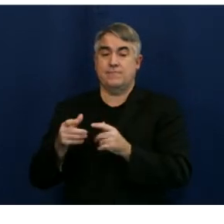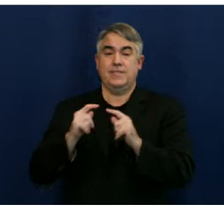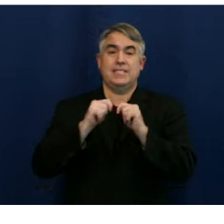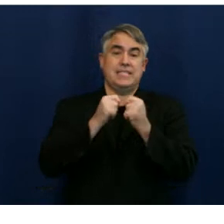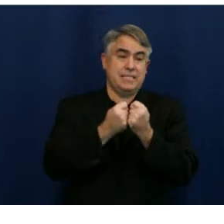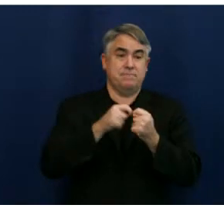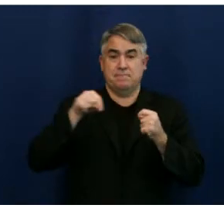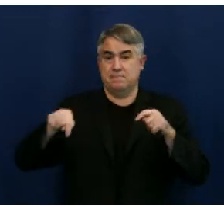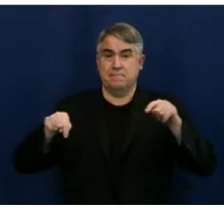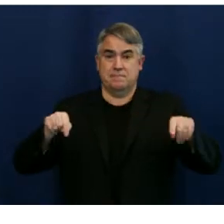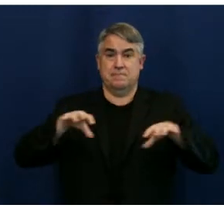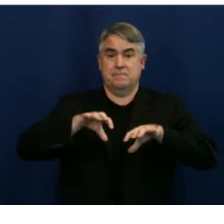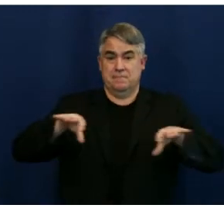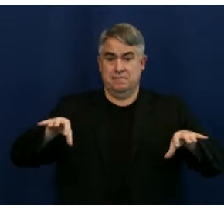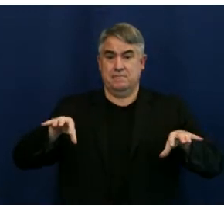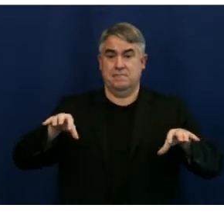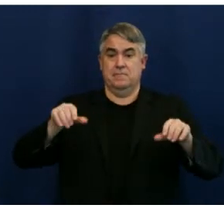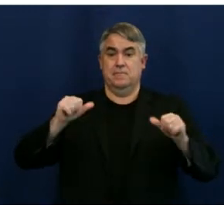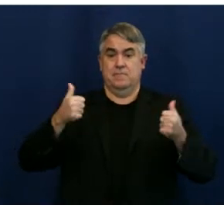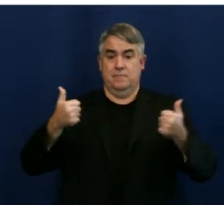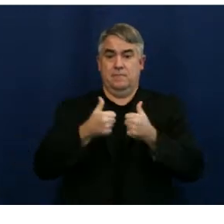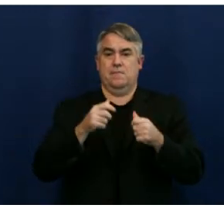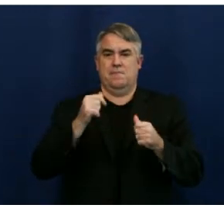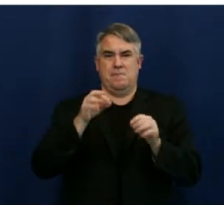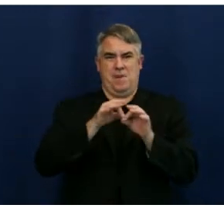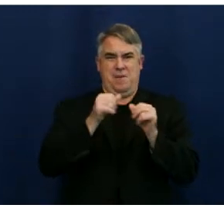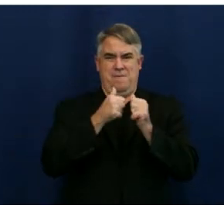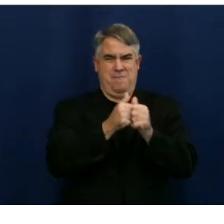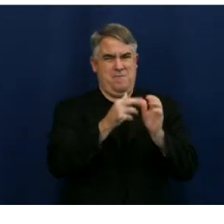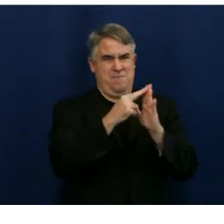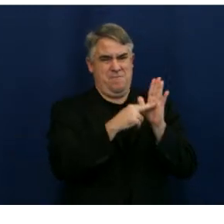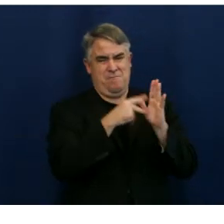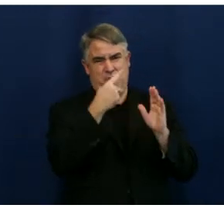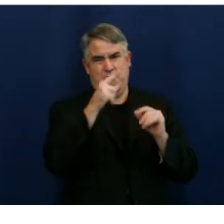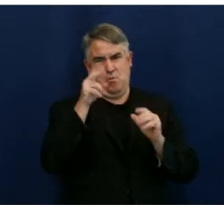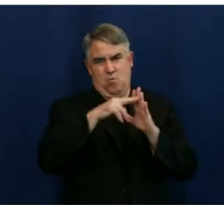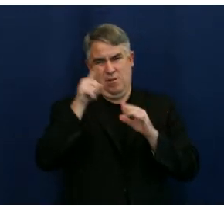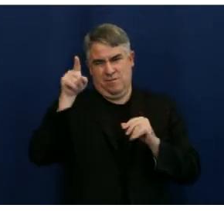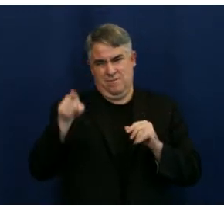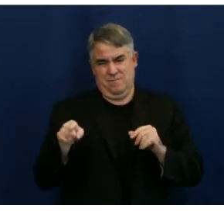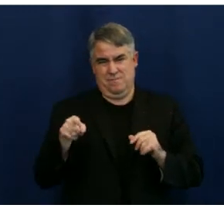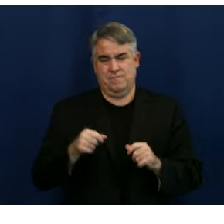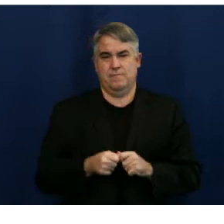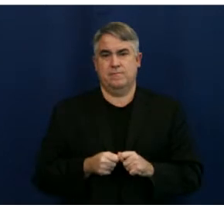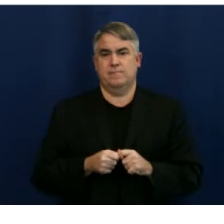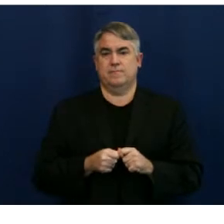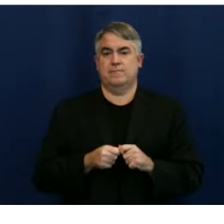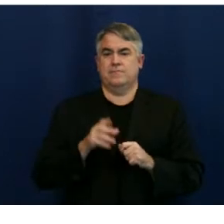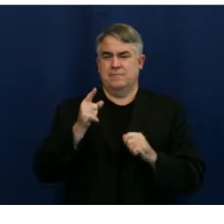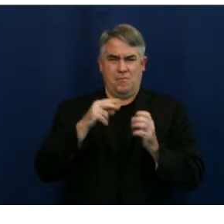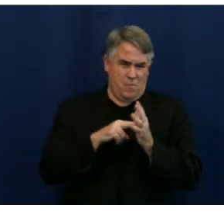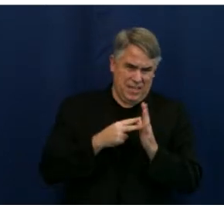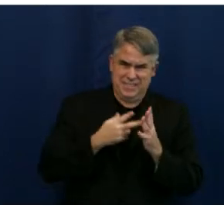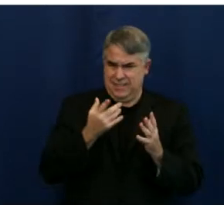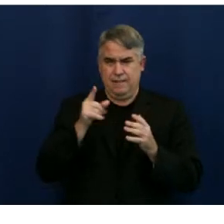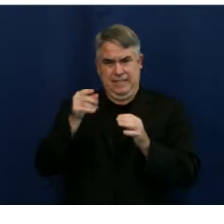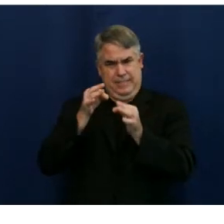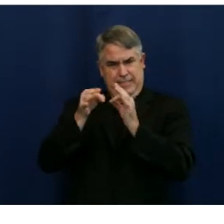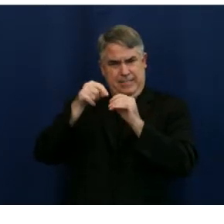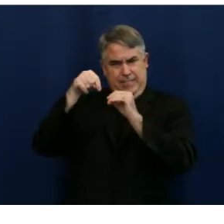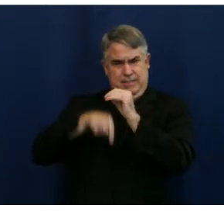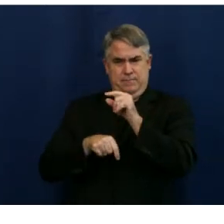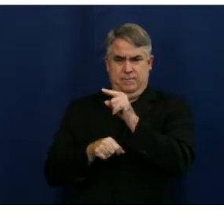And so on the county website and on the state website as well, you'll see a list of what those entities are in the purple tier. Things like track and